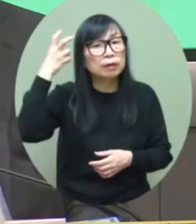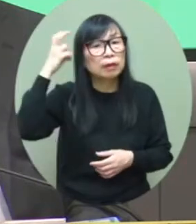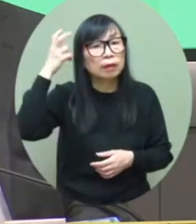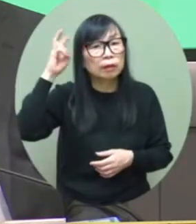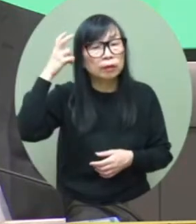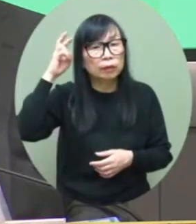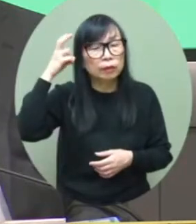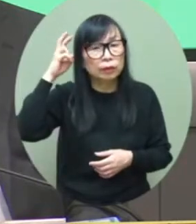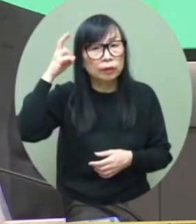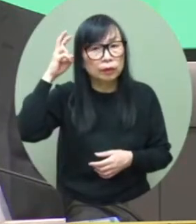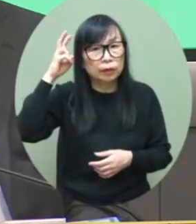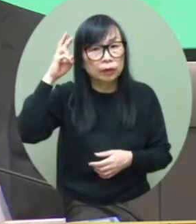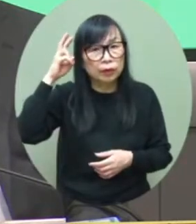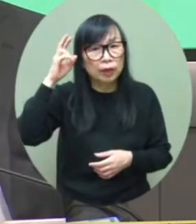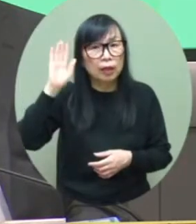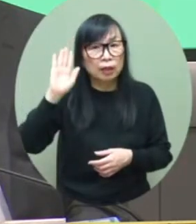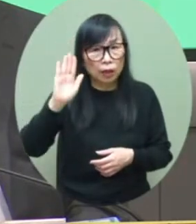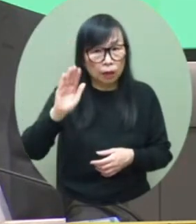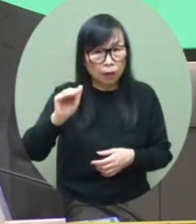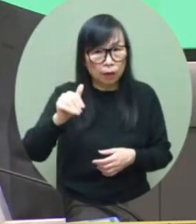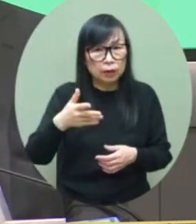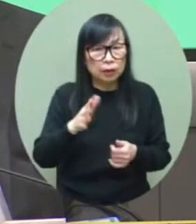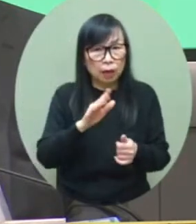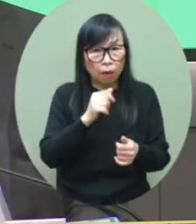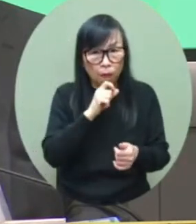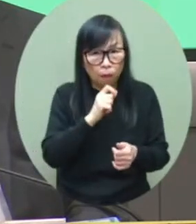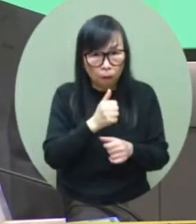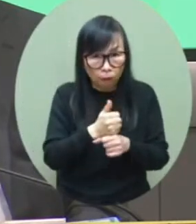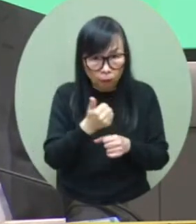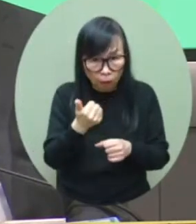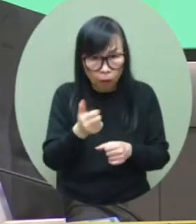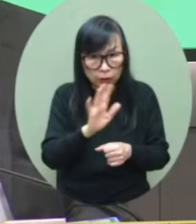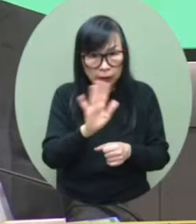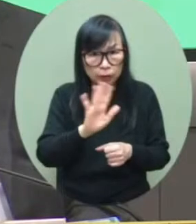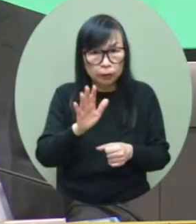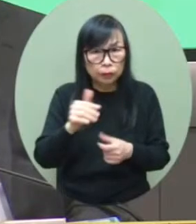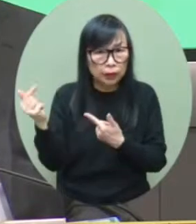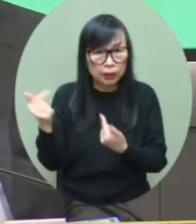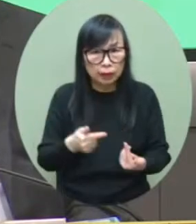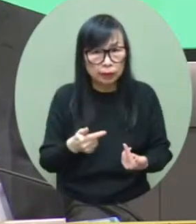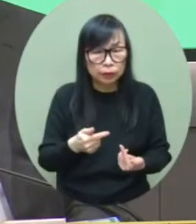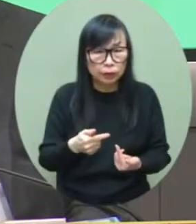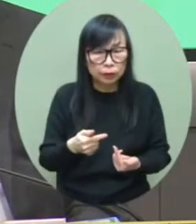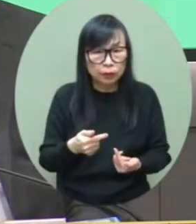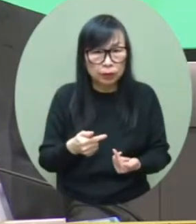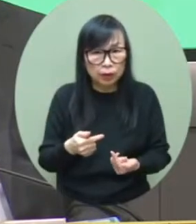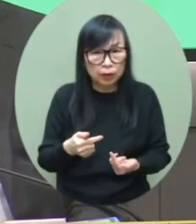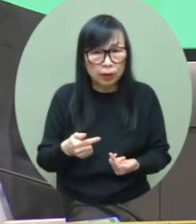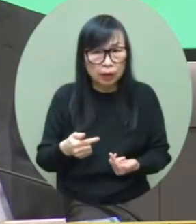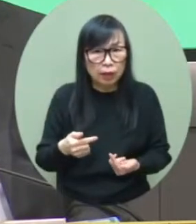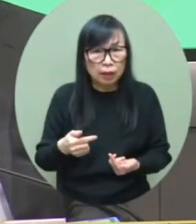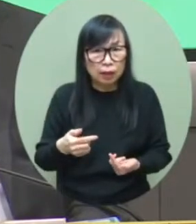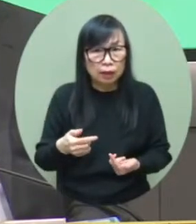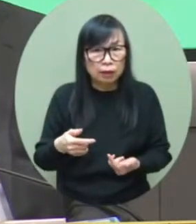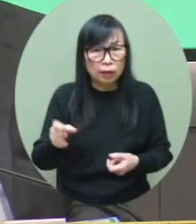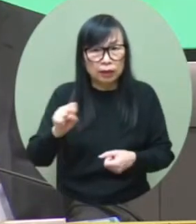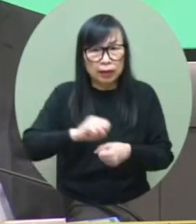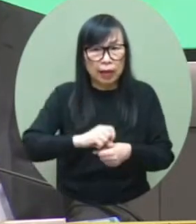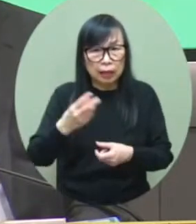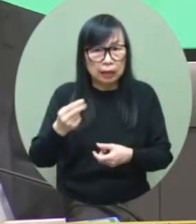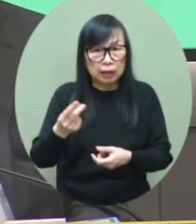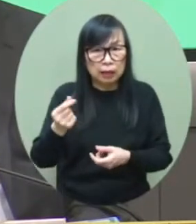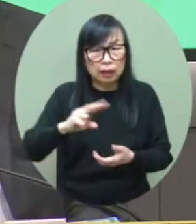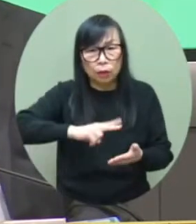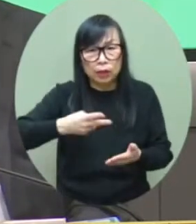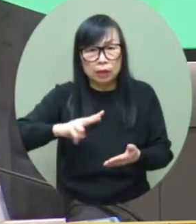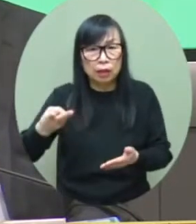that standard, it means we will have to spend much in repair and maintenance if we want to keep the facilities. So that's why we have to consider how we could make use of